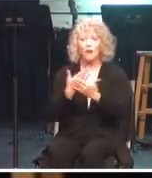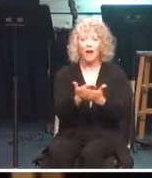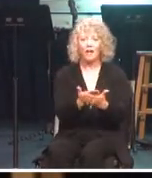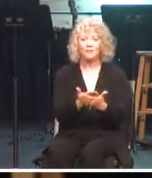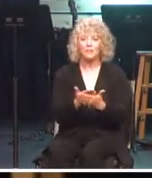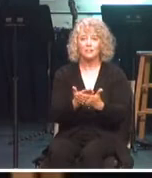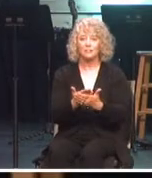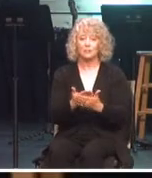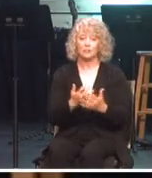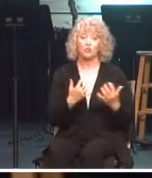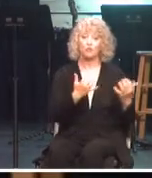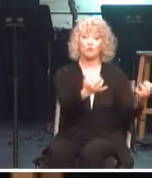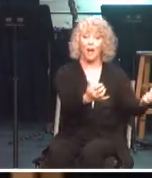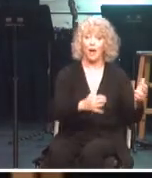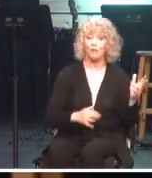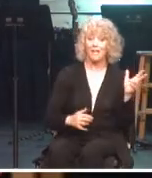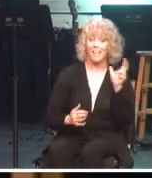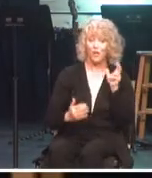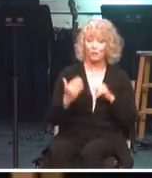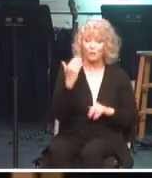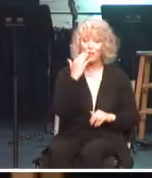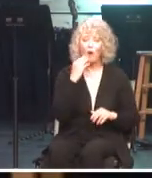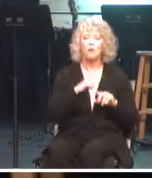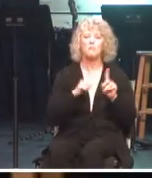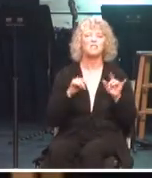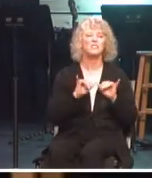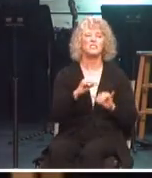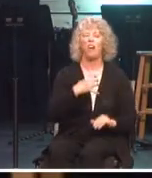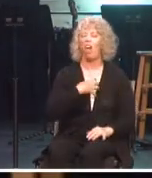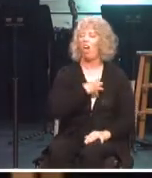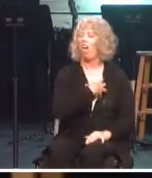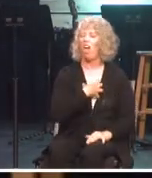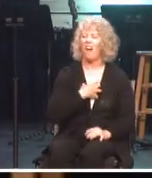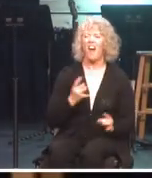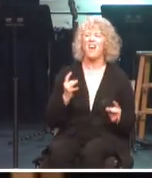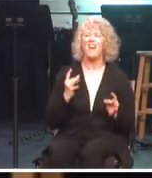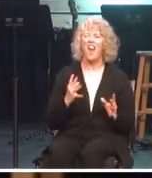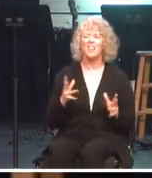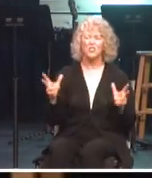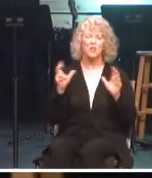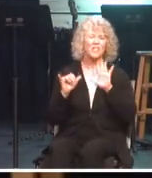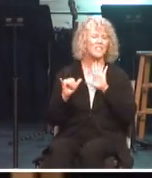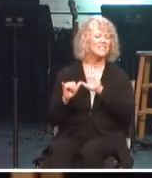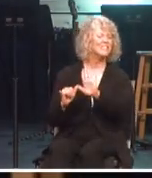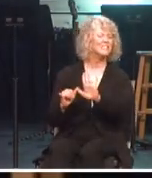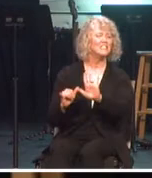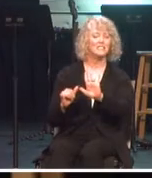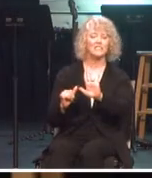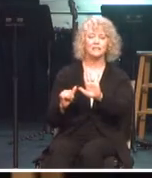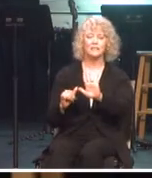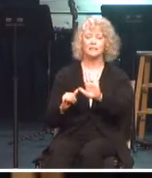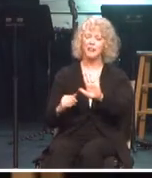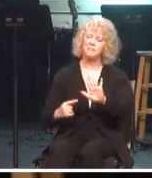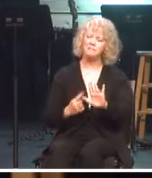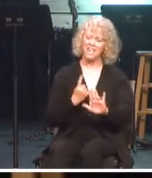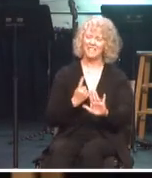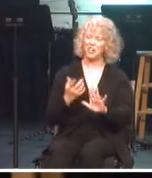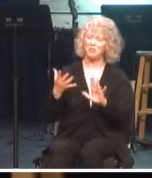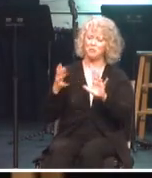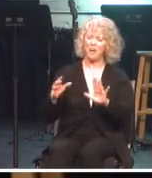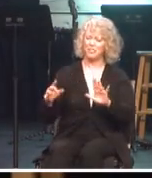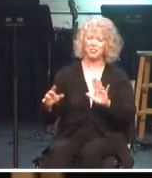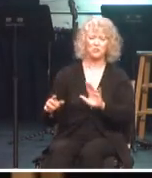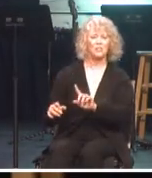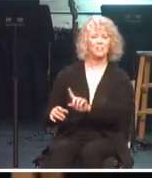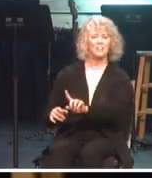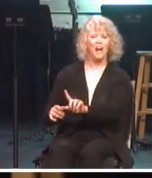Yeah, back to verse 41, they grumble. They hate this. They're offended by Jesus.